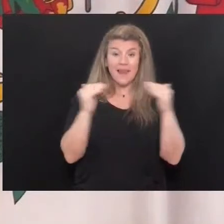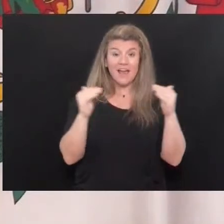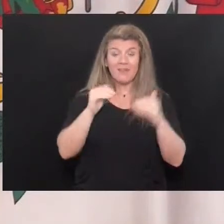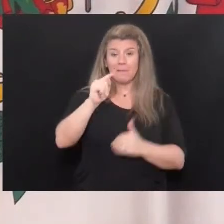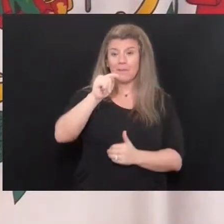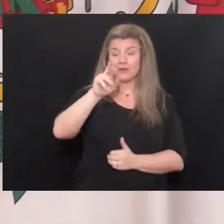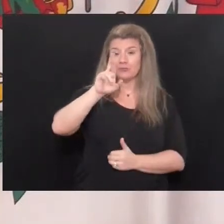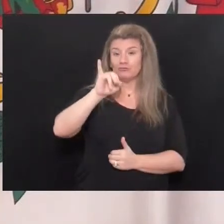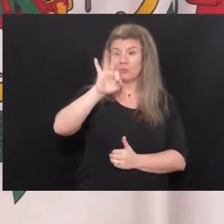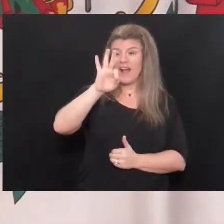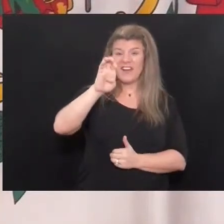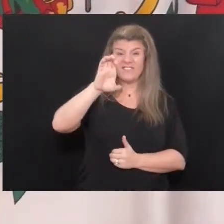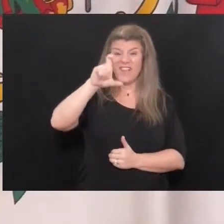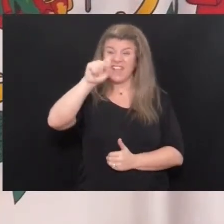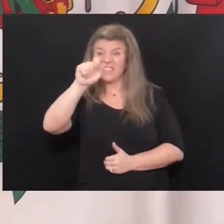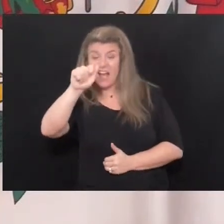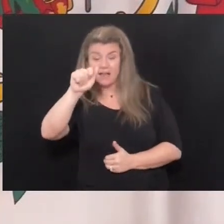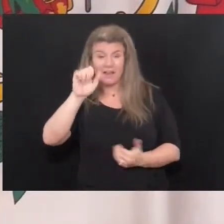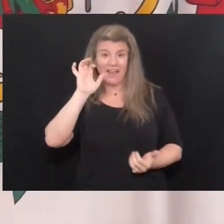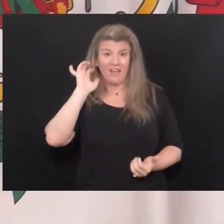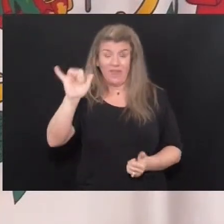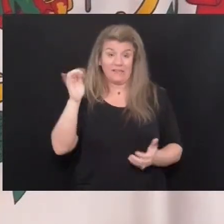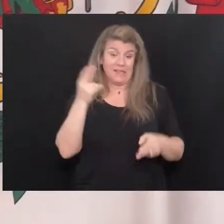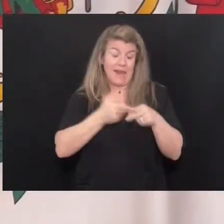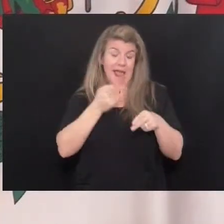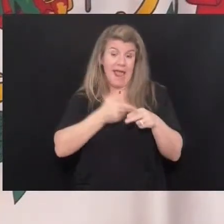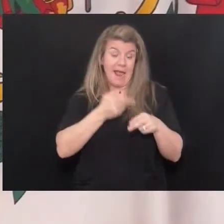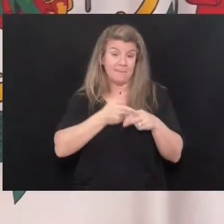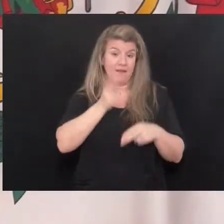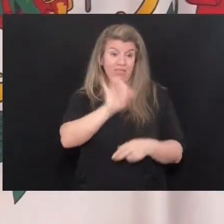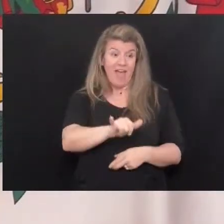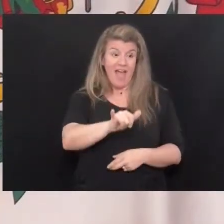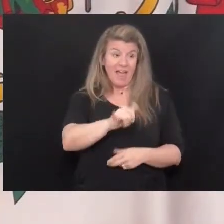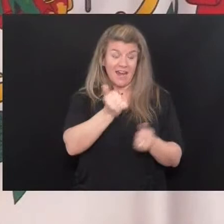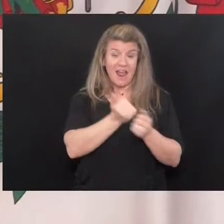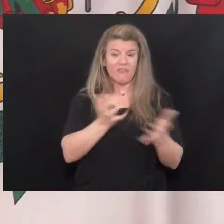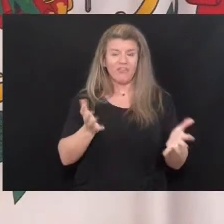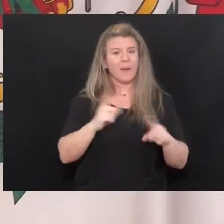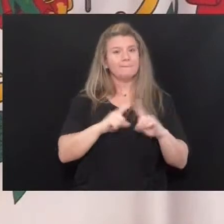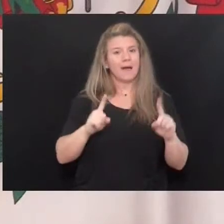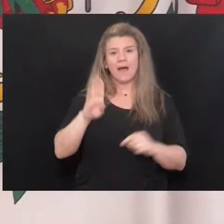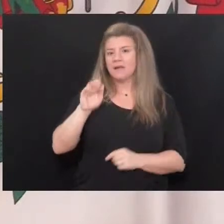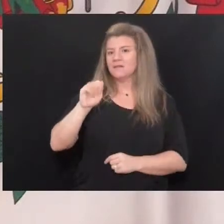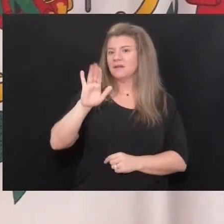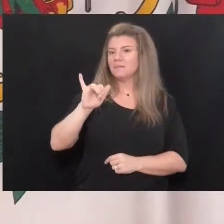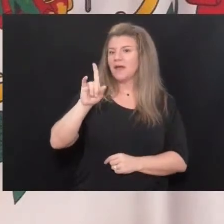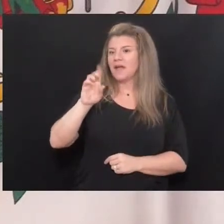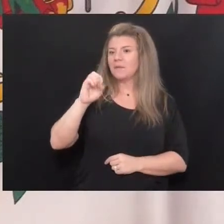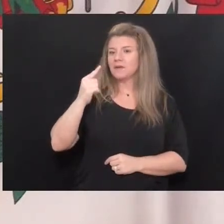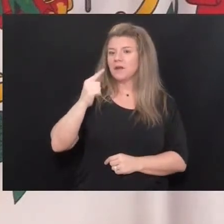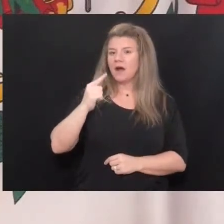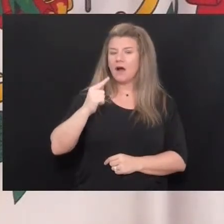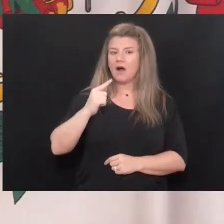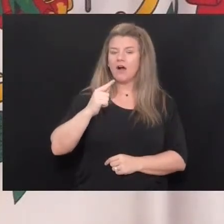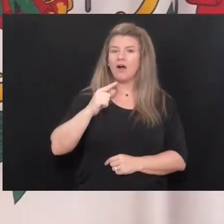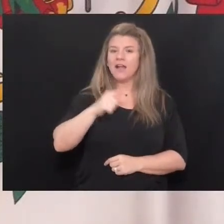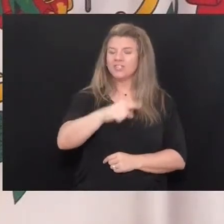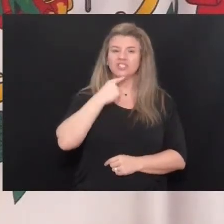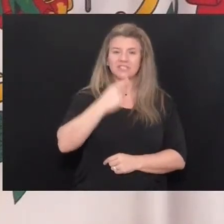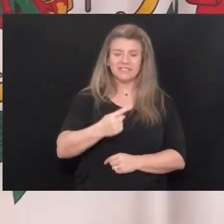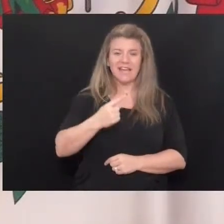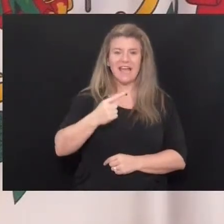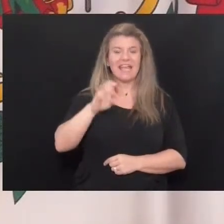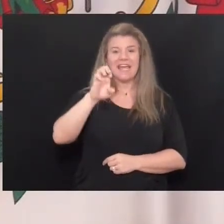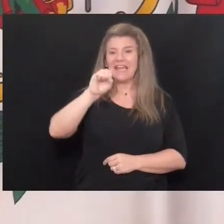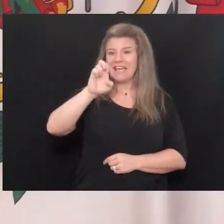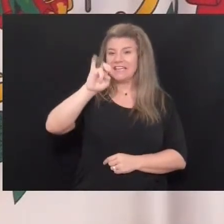trifecta, if that's what it's called and everything, the baby dog is putting a stake in the sand, essential